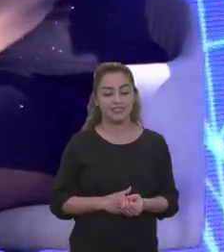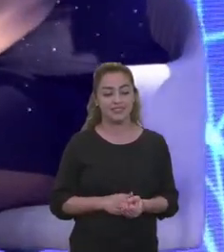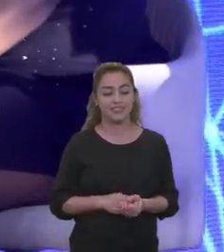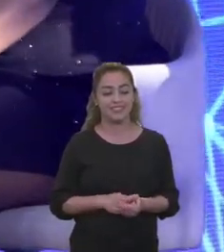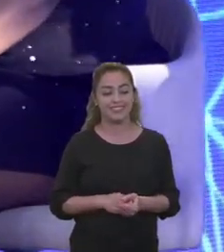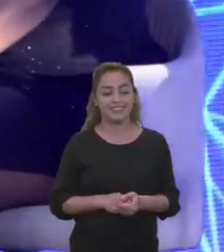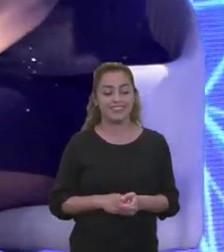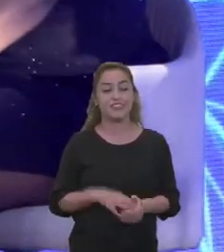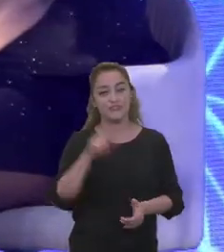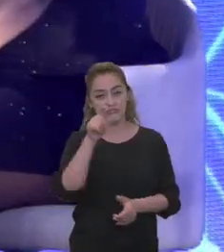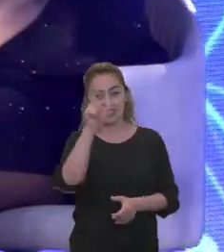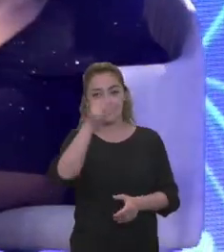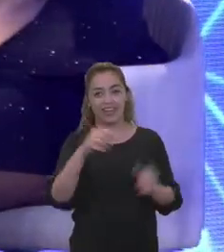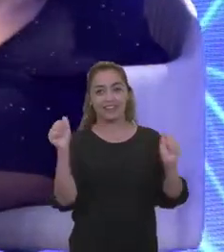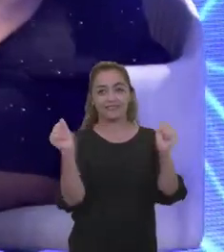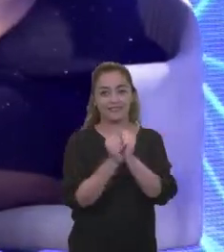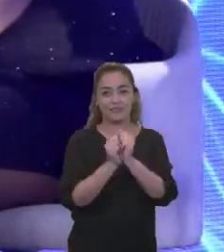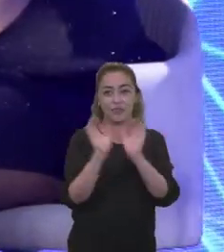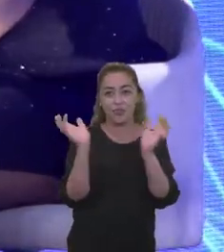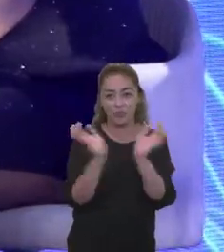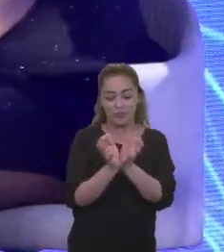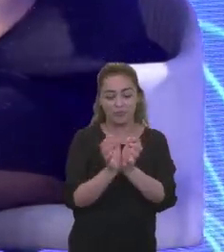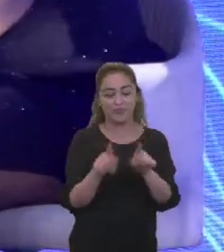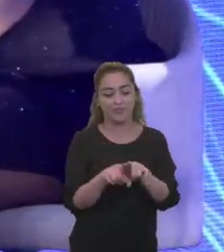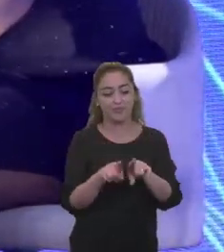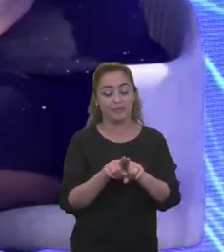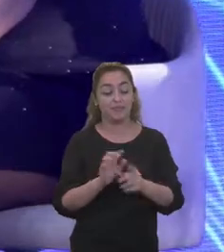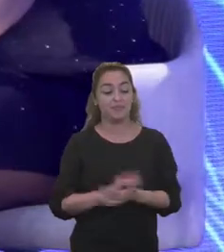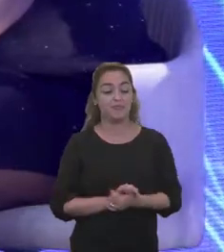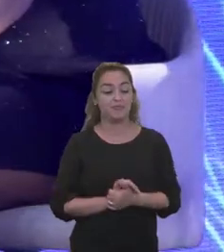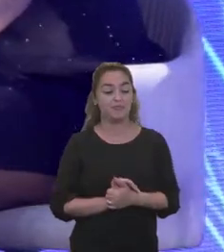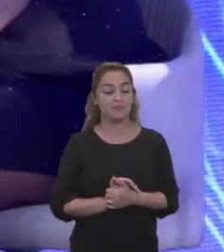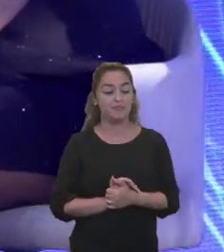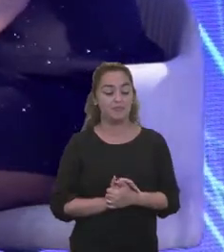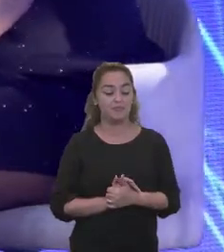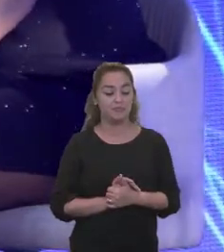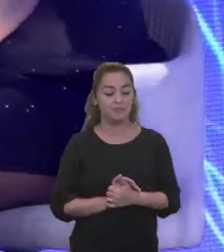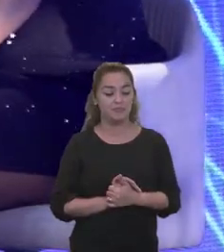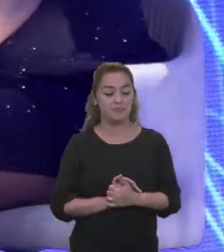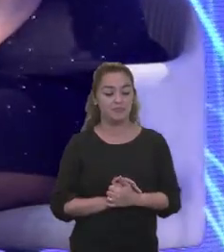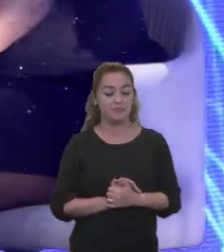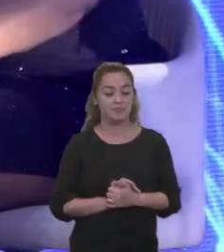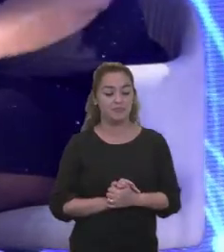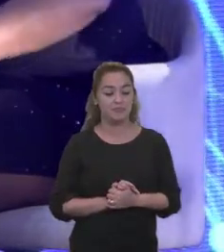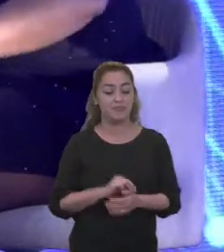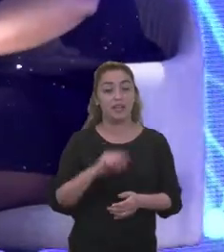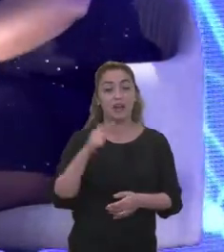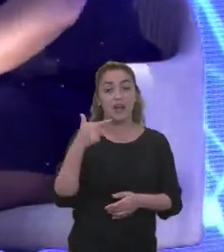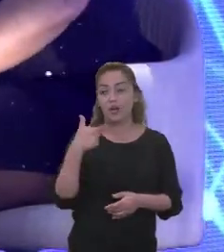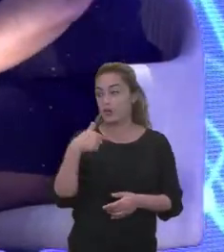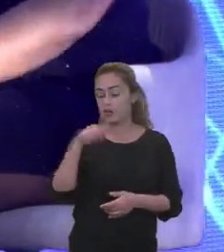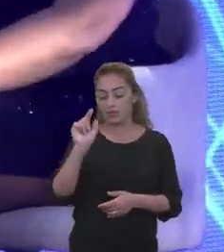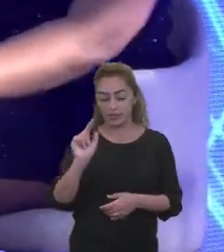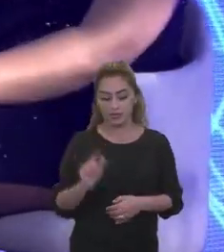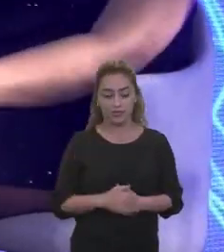Top. Okay, you'll join my book. Cadê a nossa CFO? Sabe que a nossa CFO é mulher?